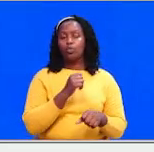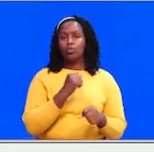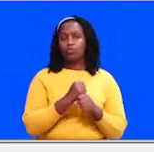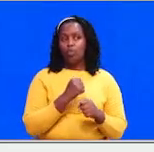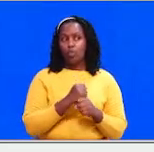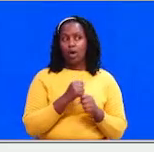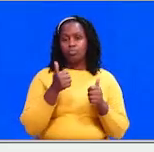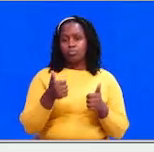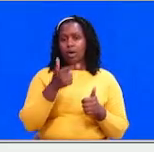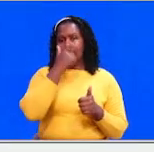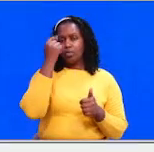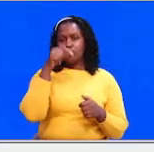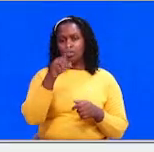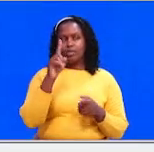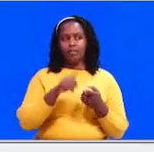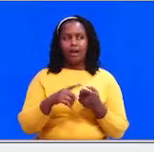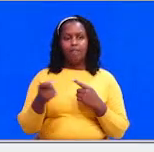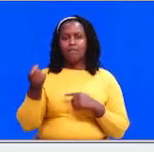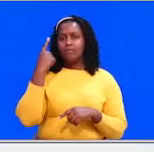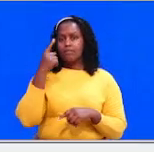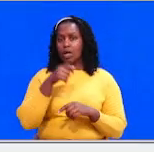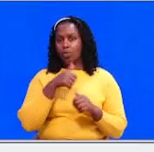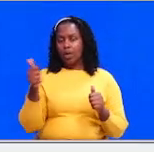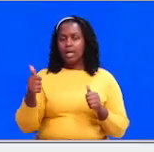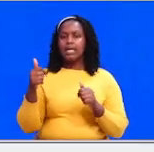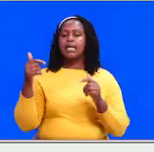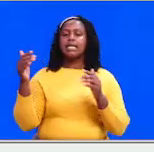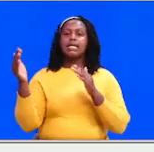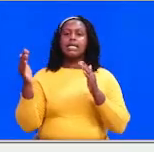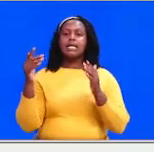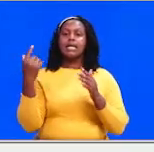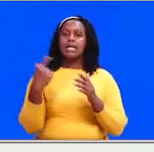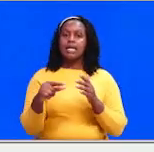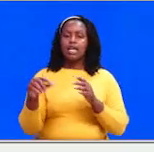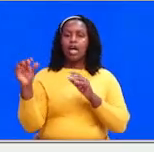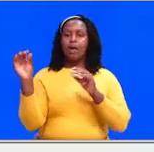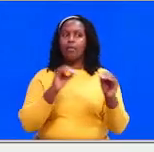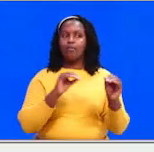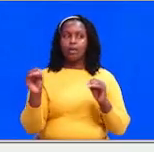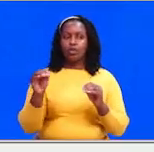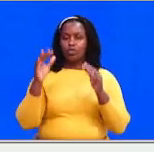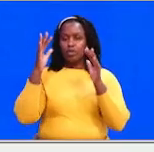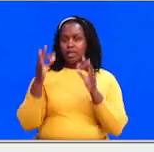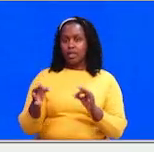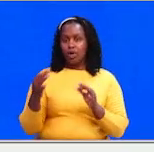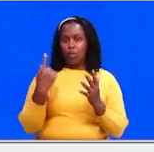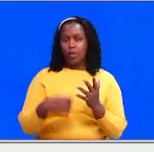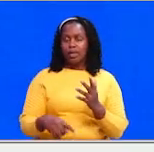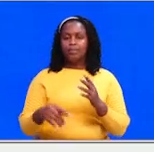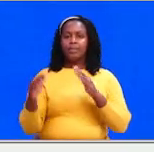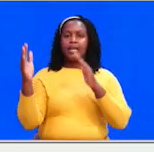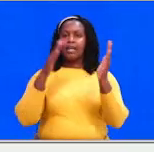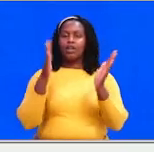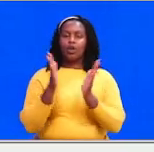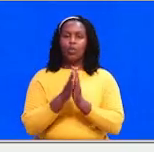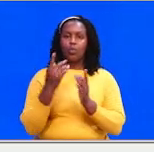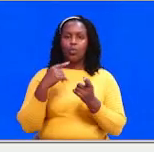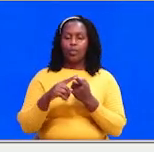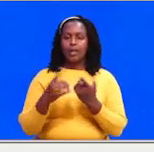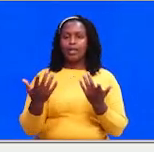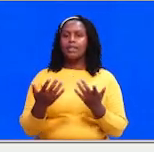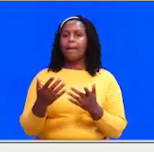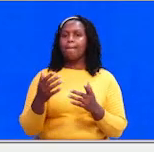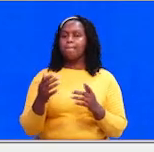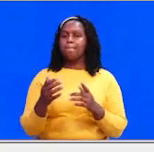you've just adapted this going green movement wholly. The fact that you have decided to go green with EcoCycle and